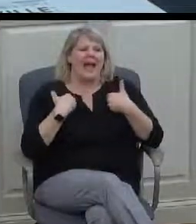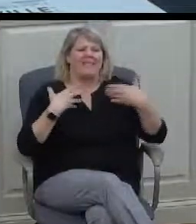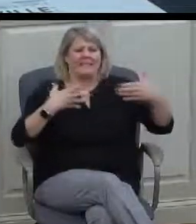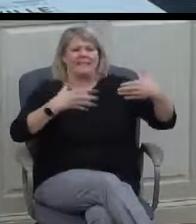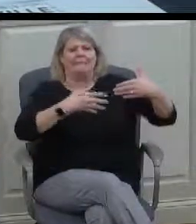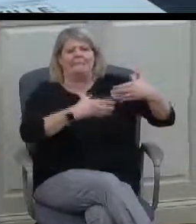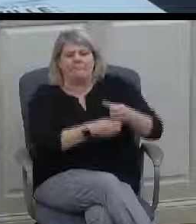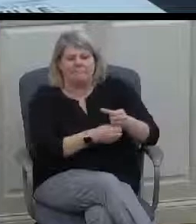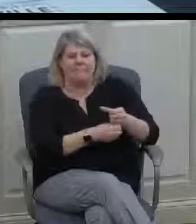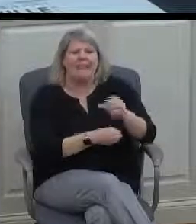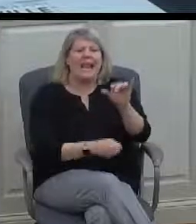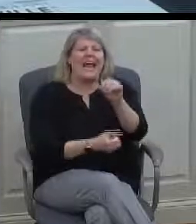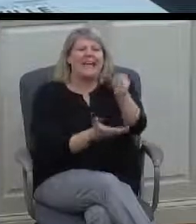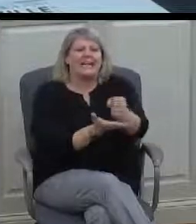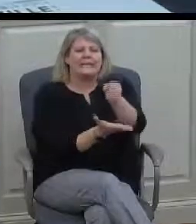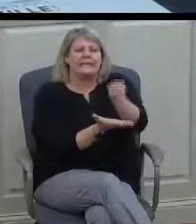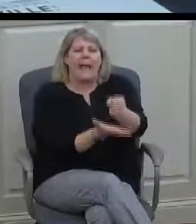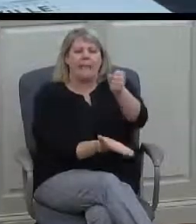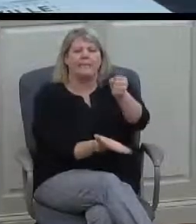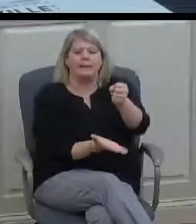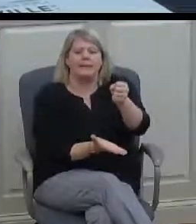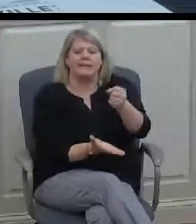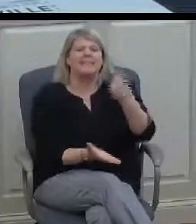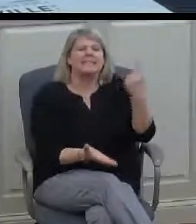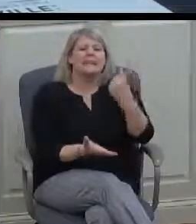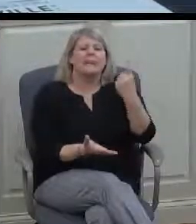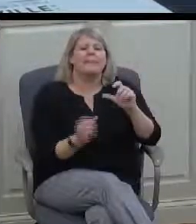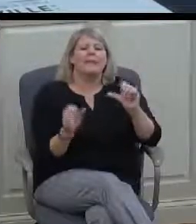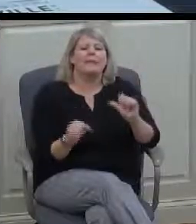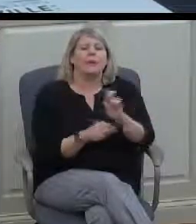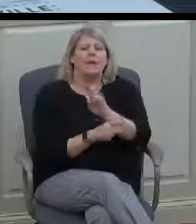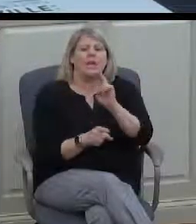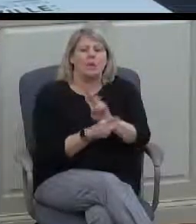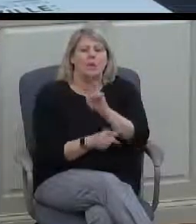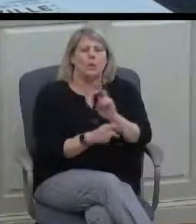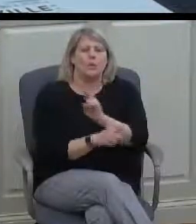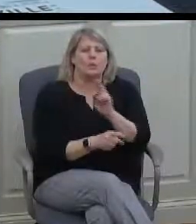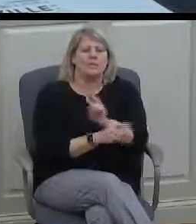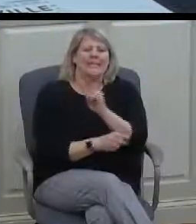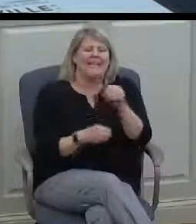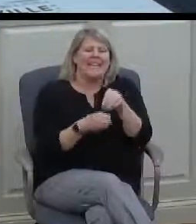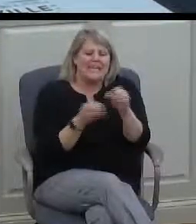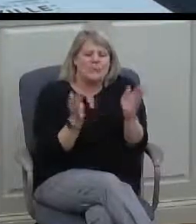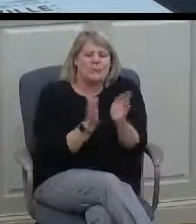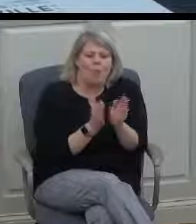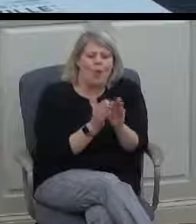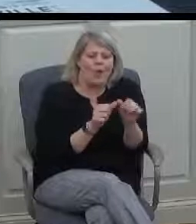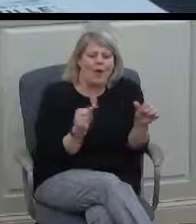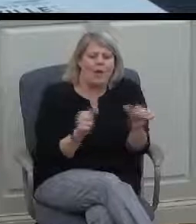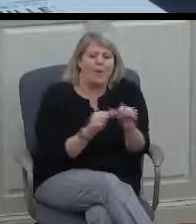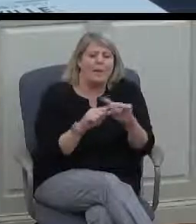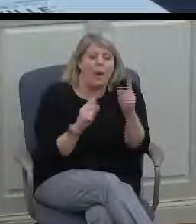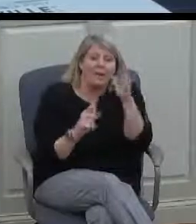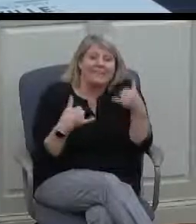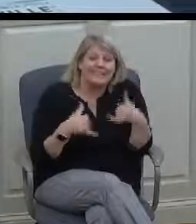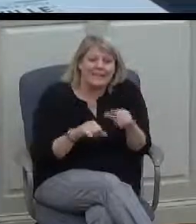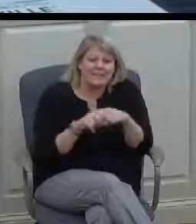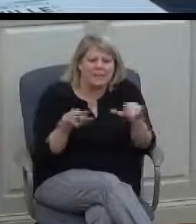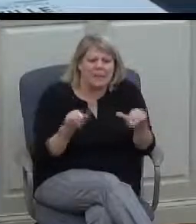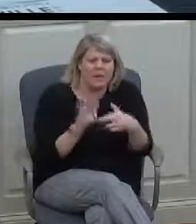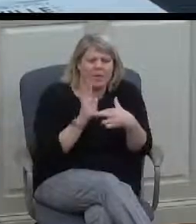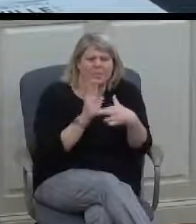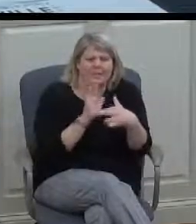lack of a better term. Something you can use alone in small spaces that still references the system.